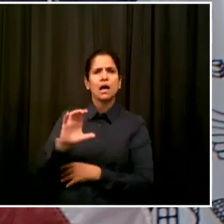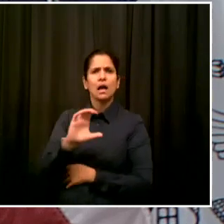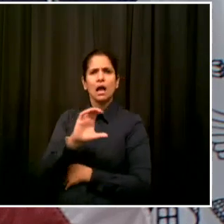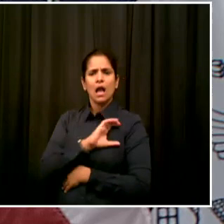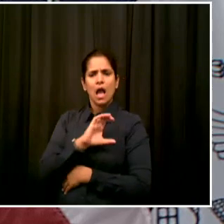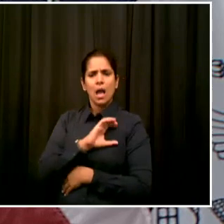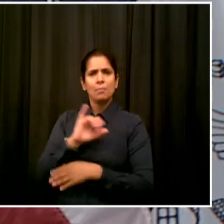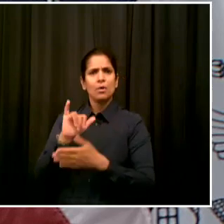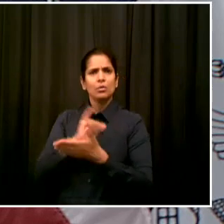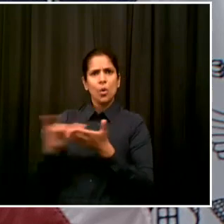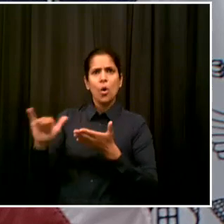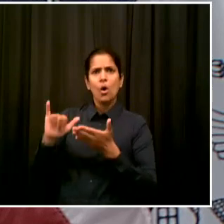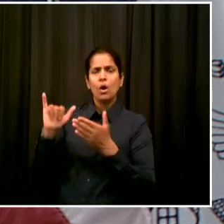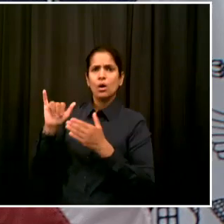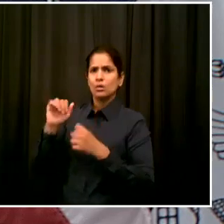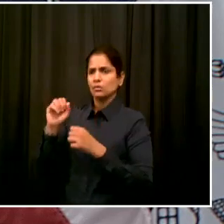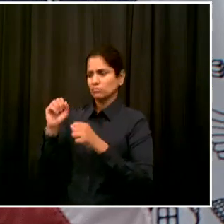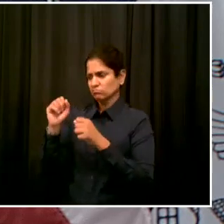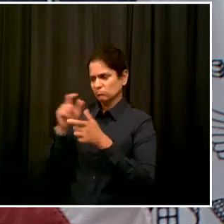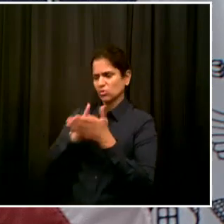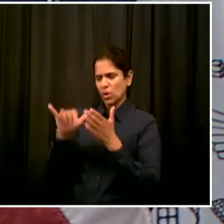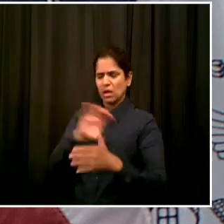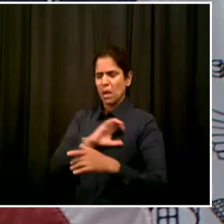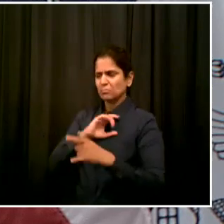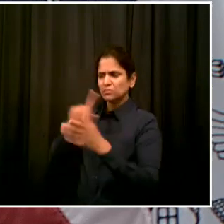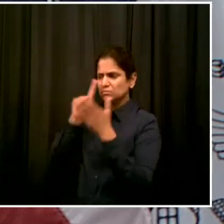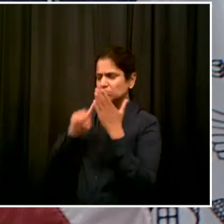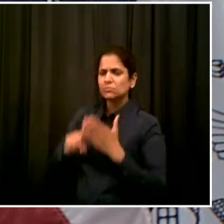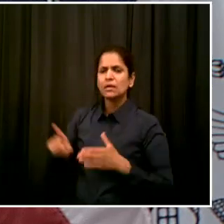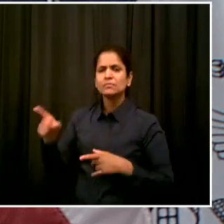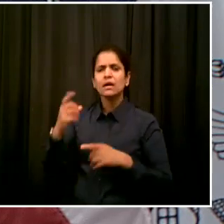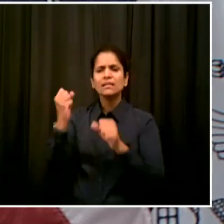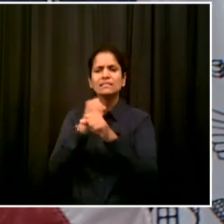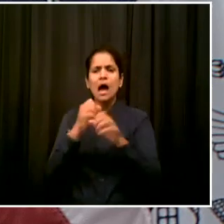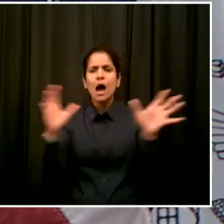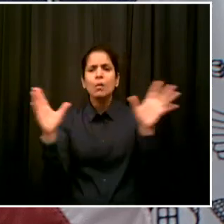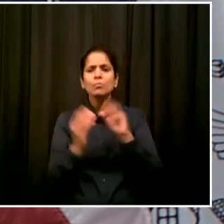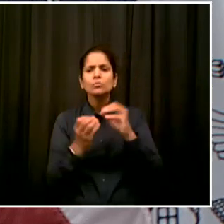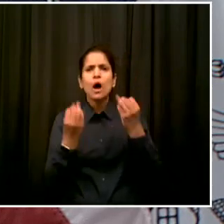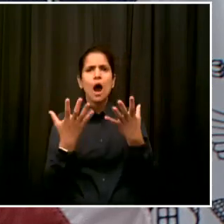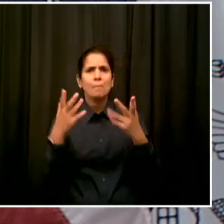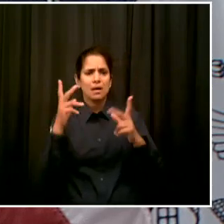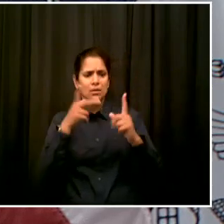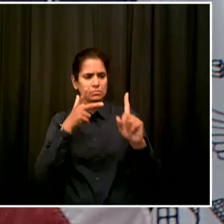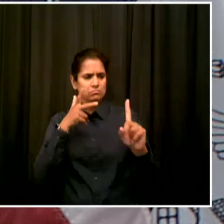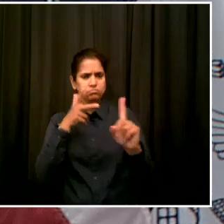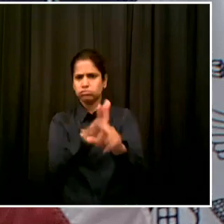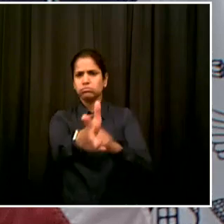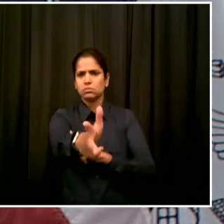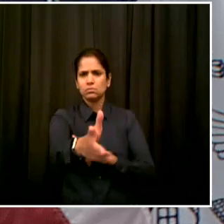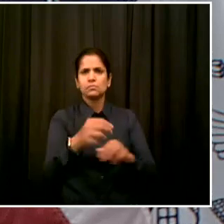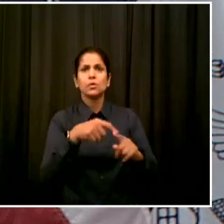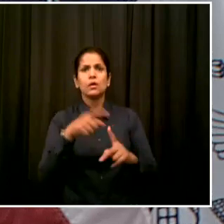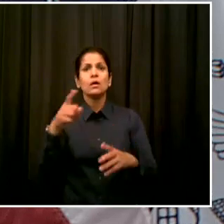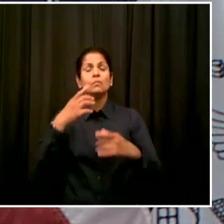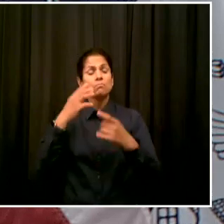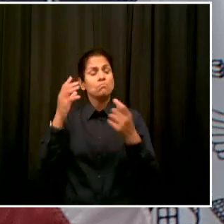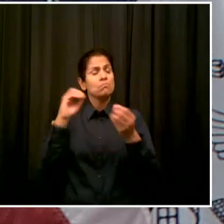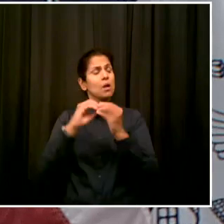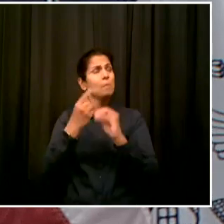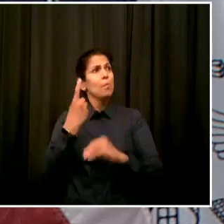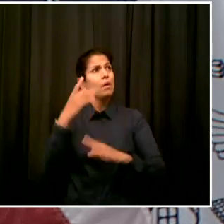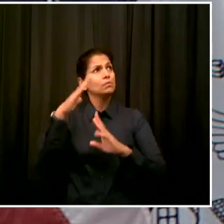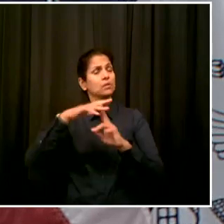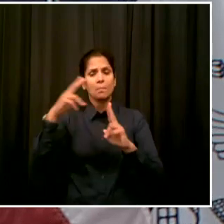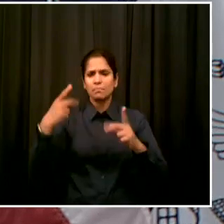sure safety is obviously the central question here. There was a real issue around precincts a few weeks ago, and we saw it